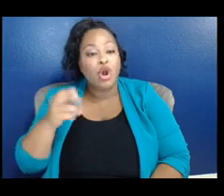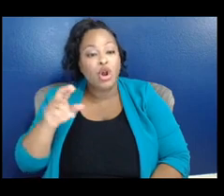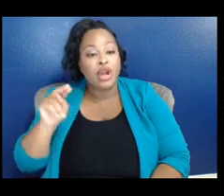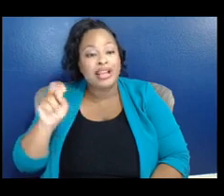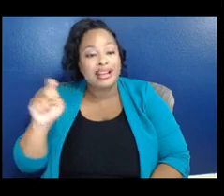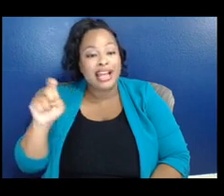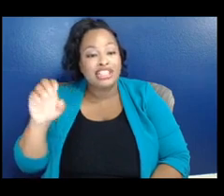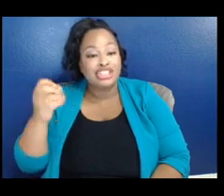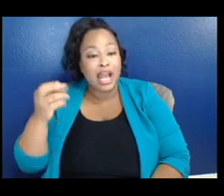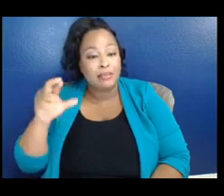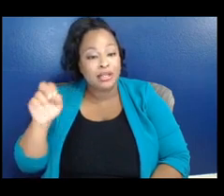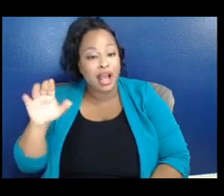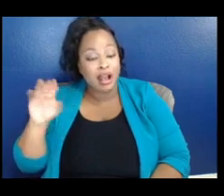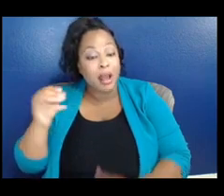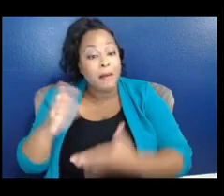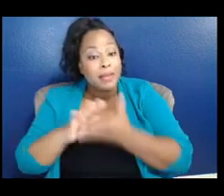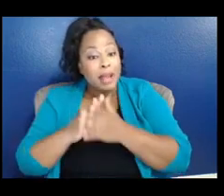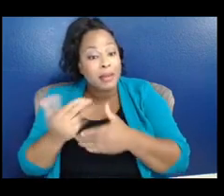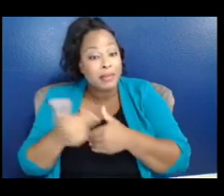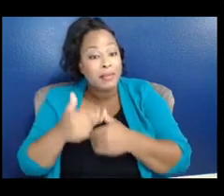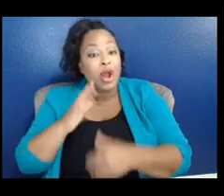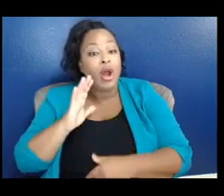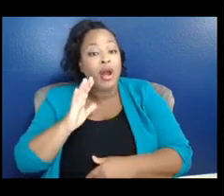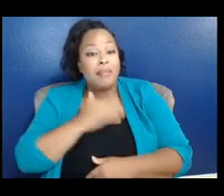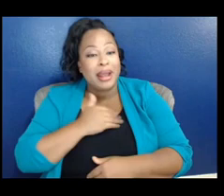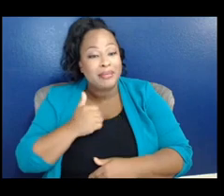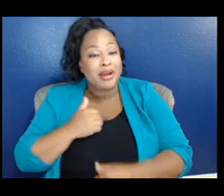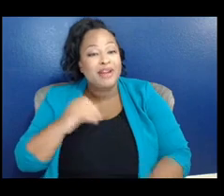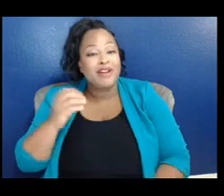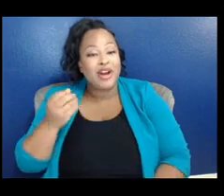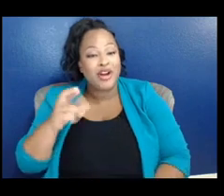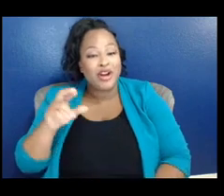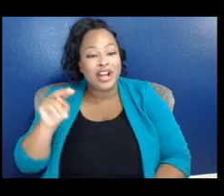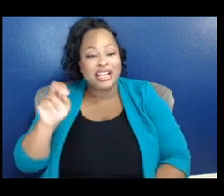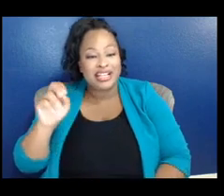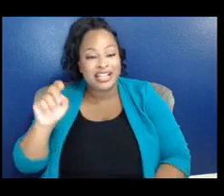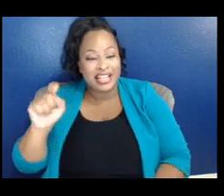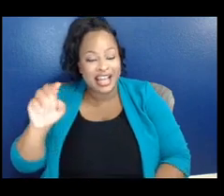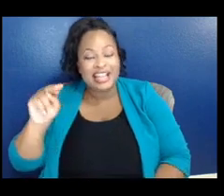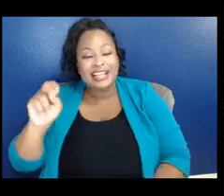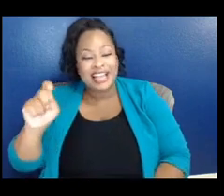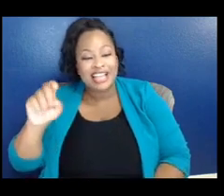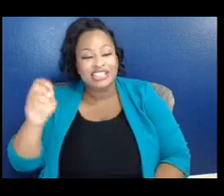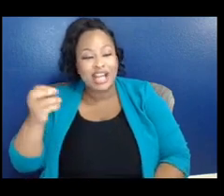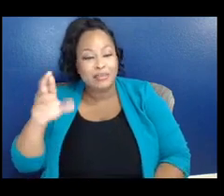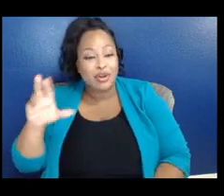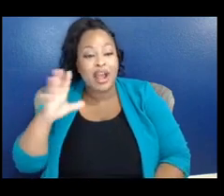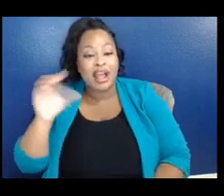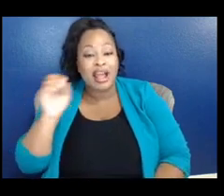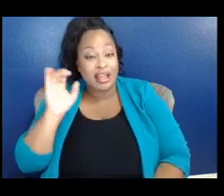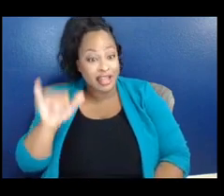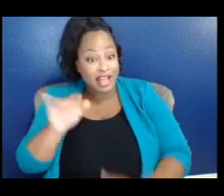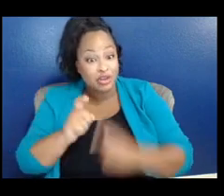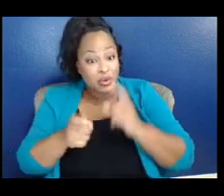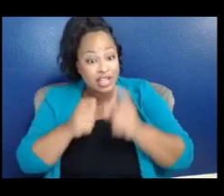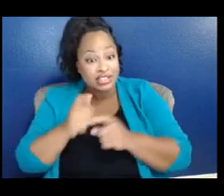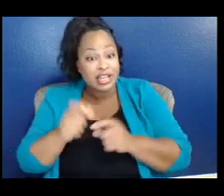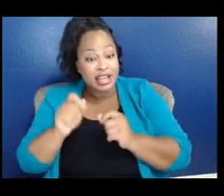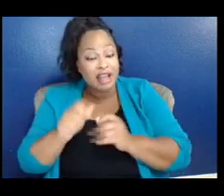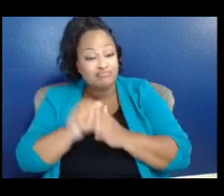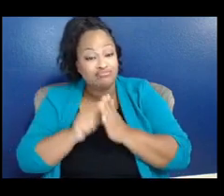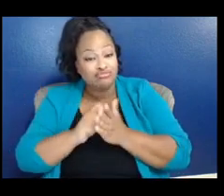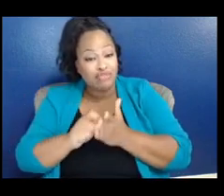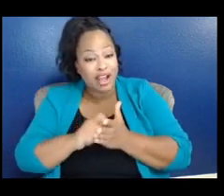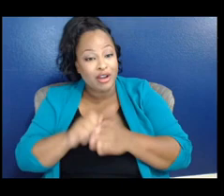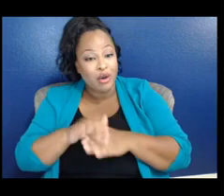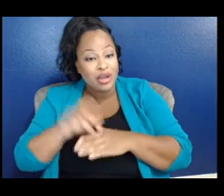Chapter, but go there to donate to the documentary, and your donation is tax deductible. Remember, Red Alert is more